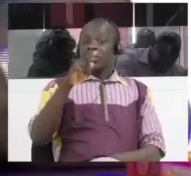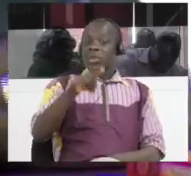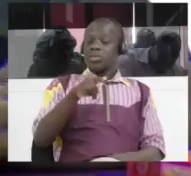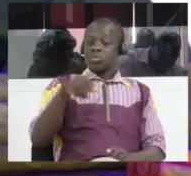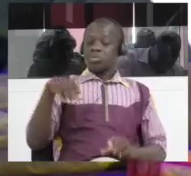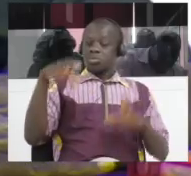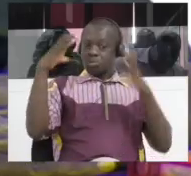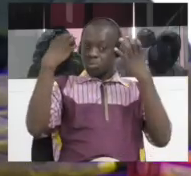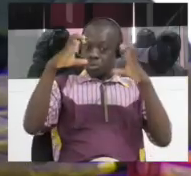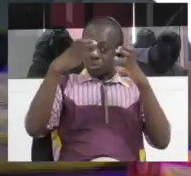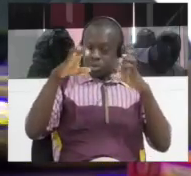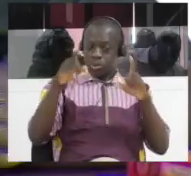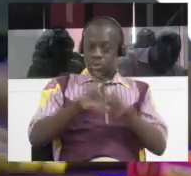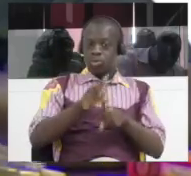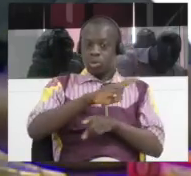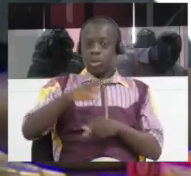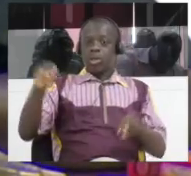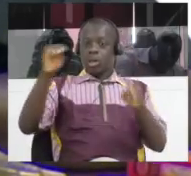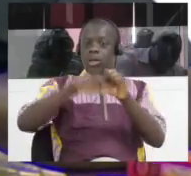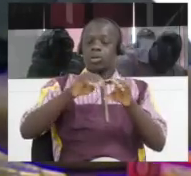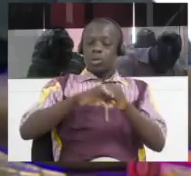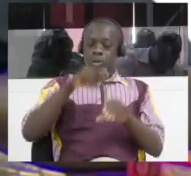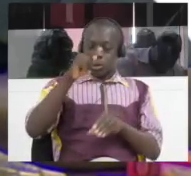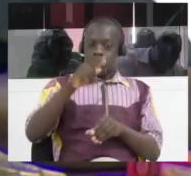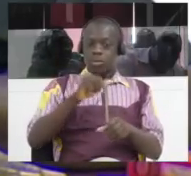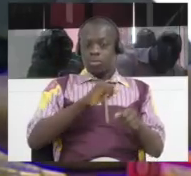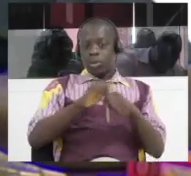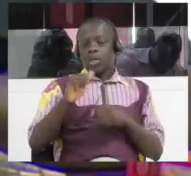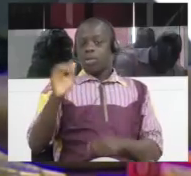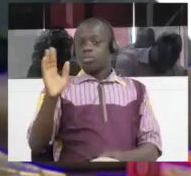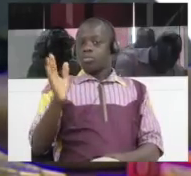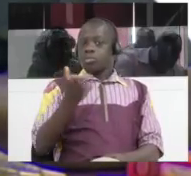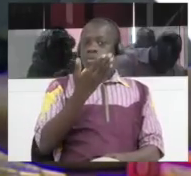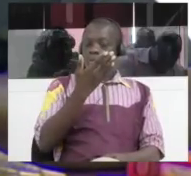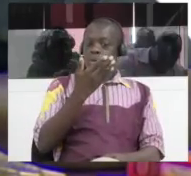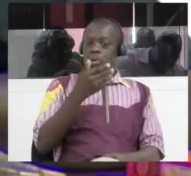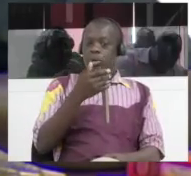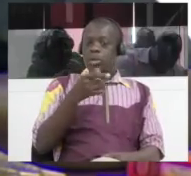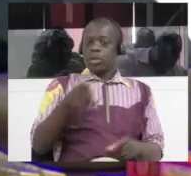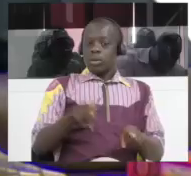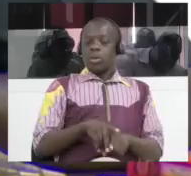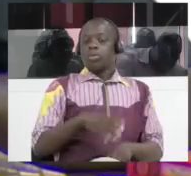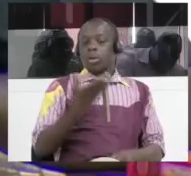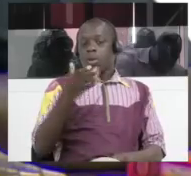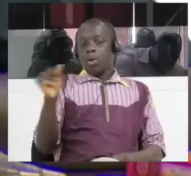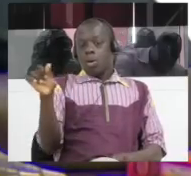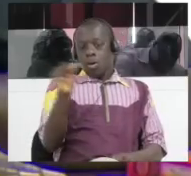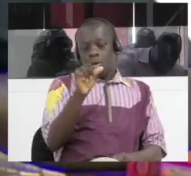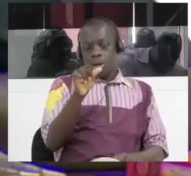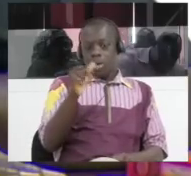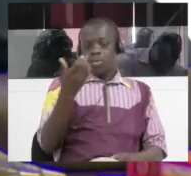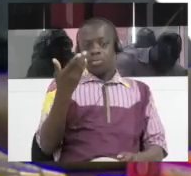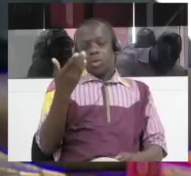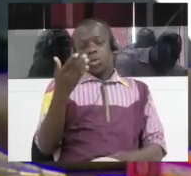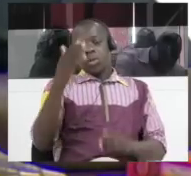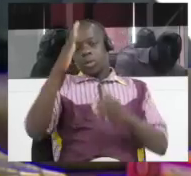a mutiny, and then we were not in the loop, we were not part of it, it was better to try and locate, you know, elements